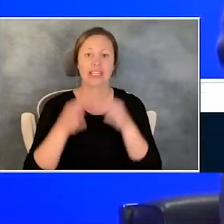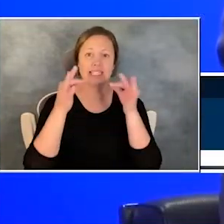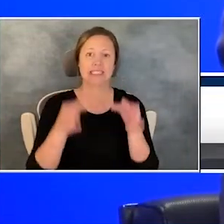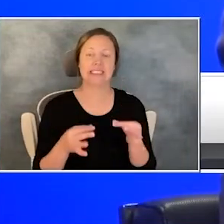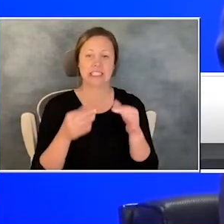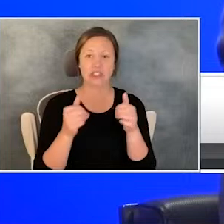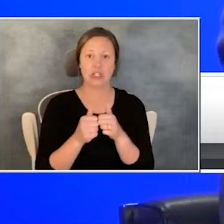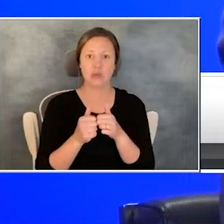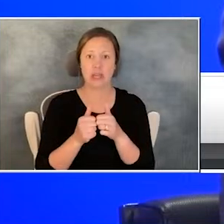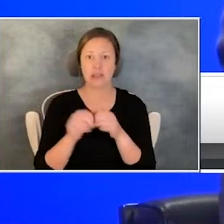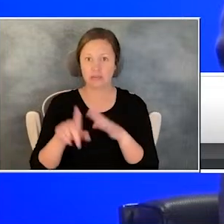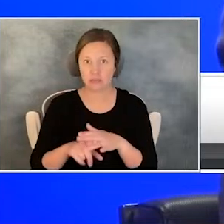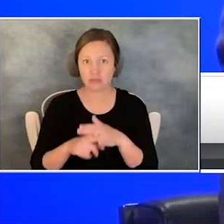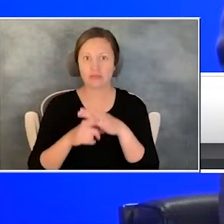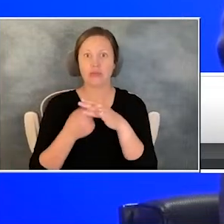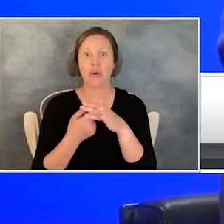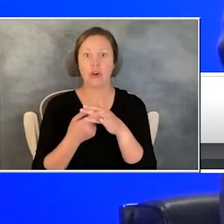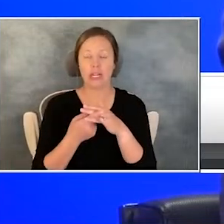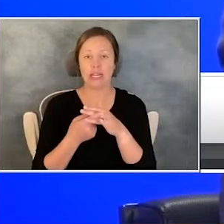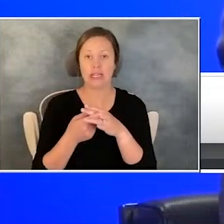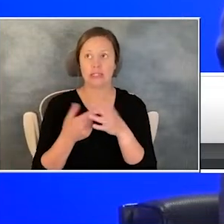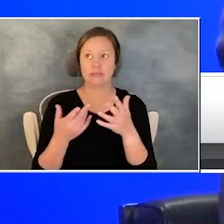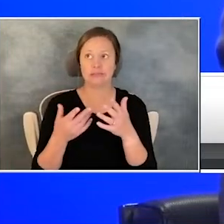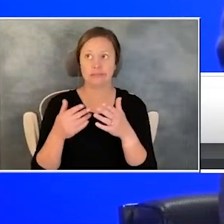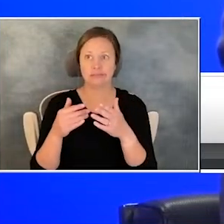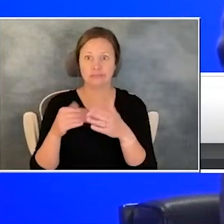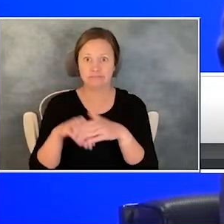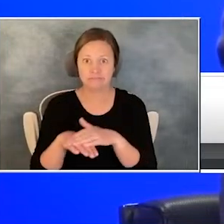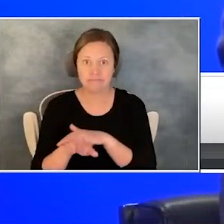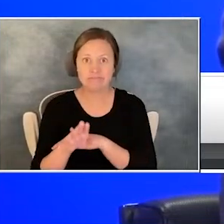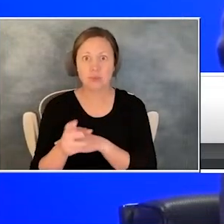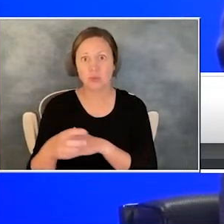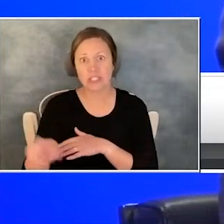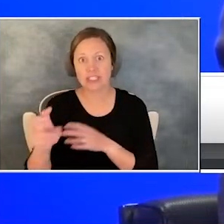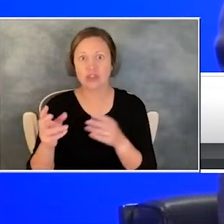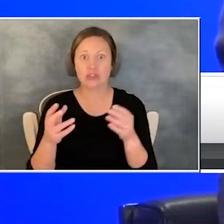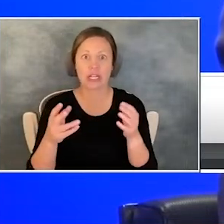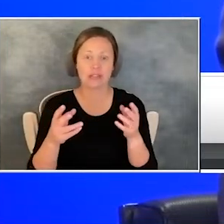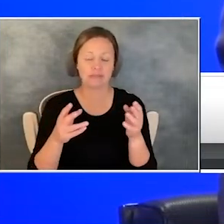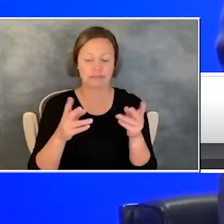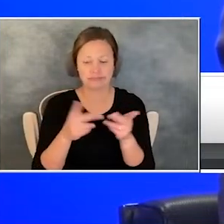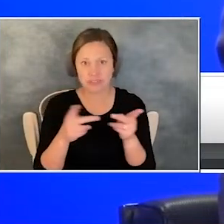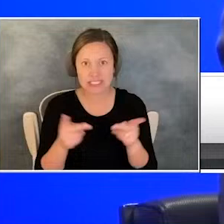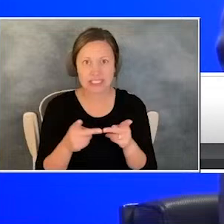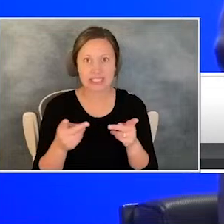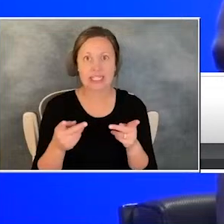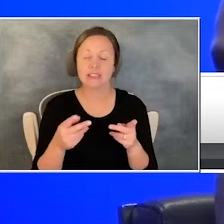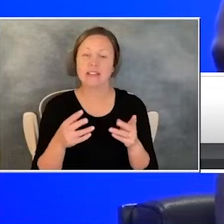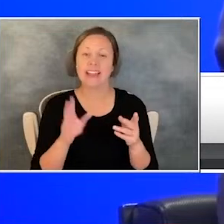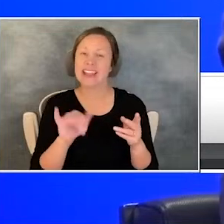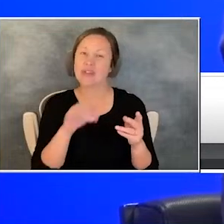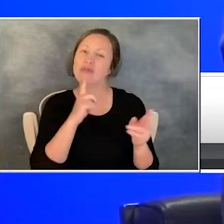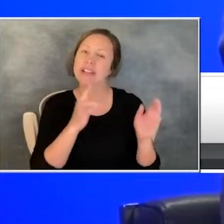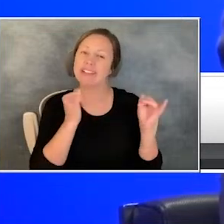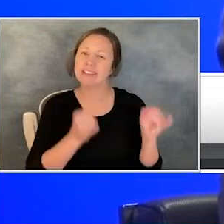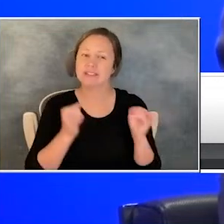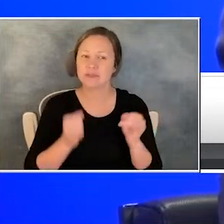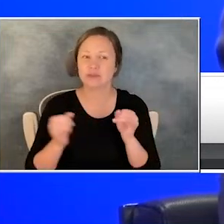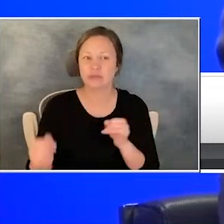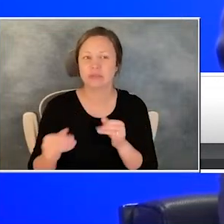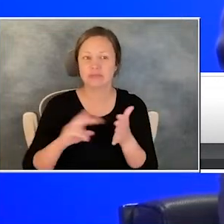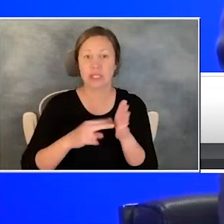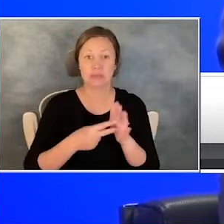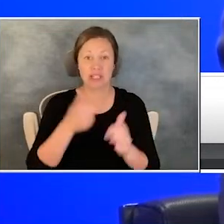into a facility is very individualized. So every family